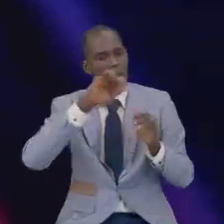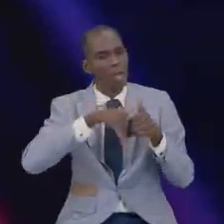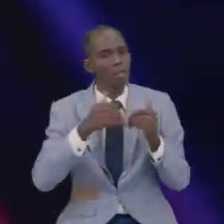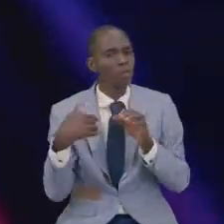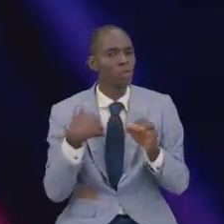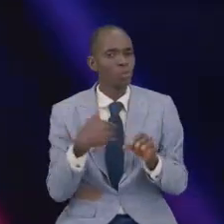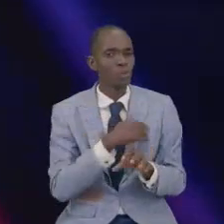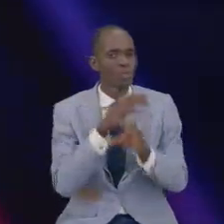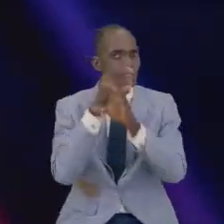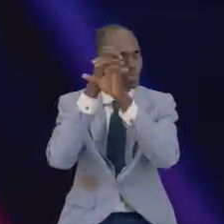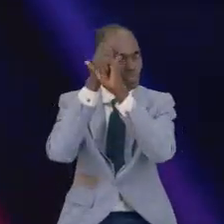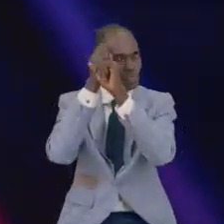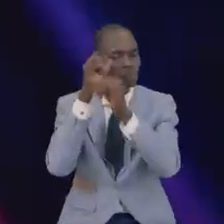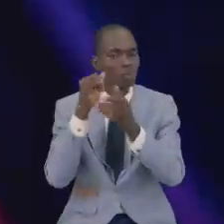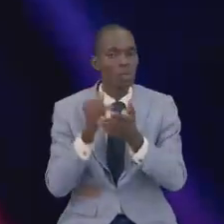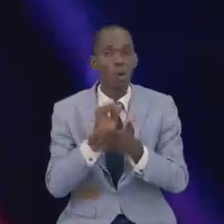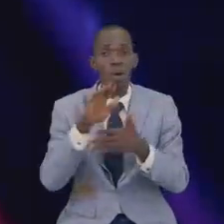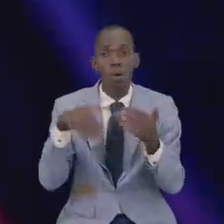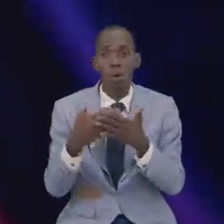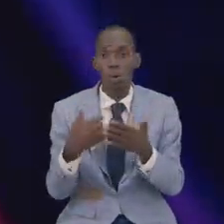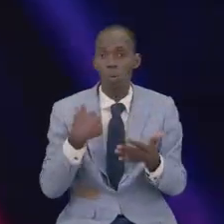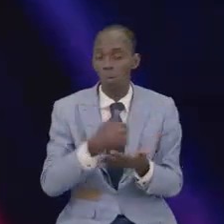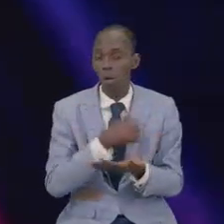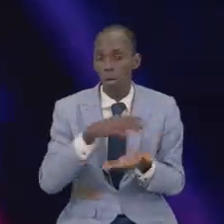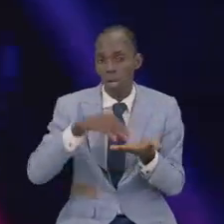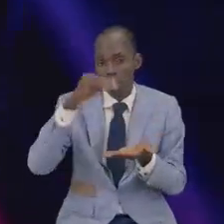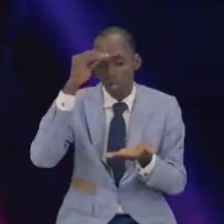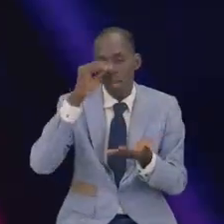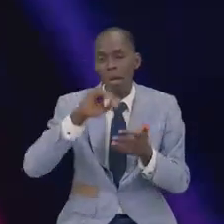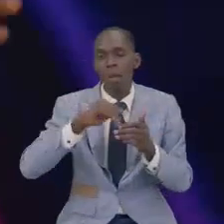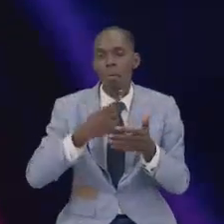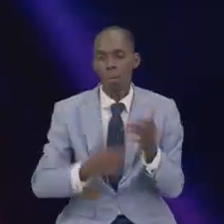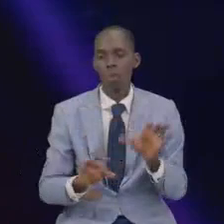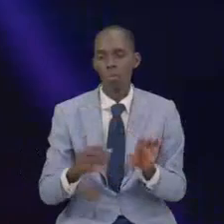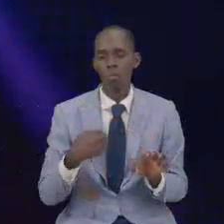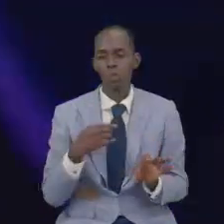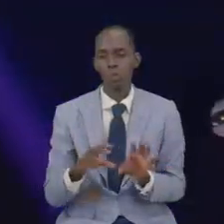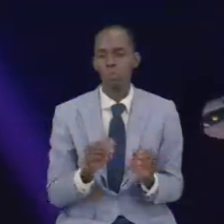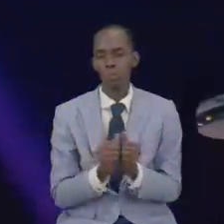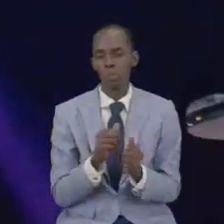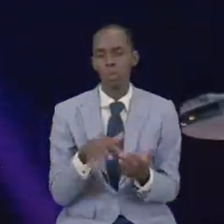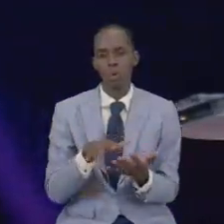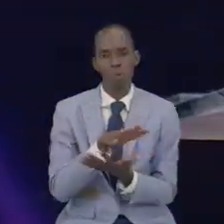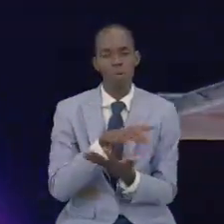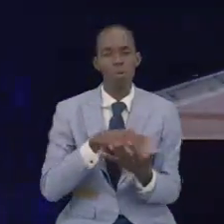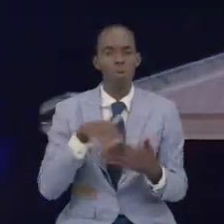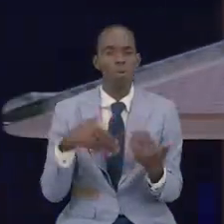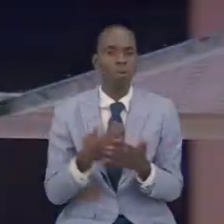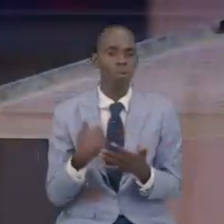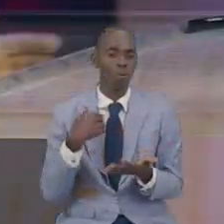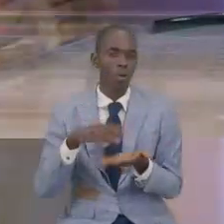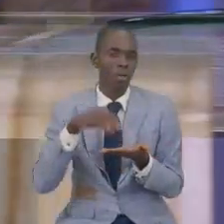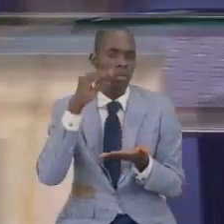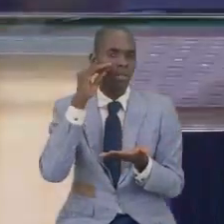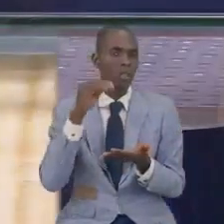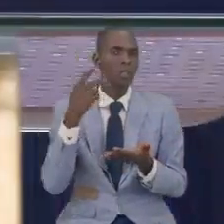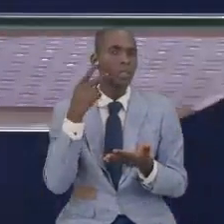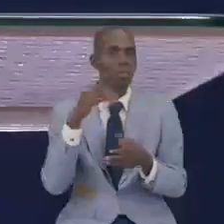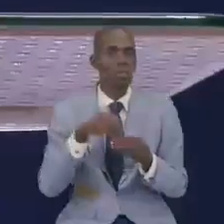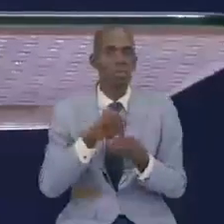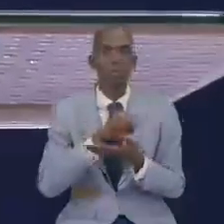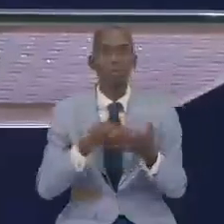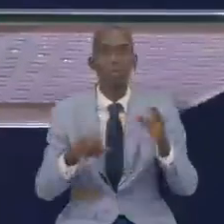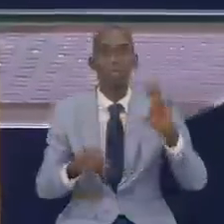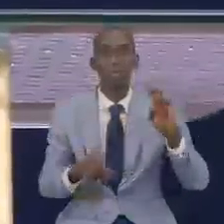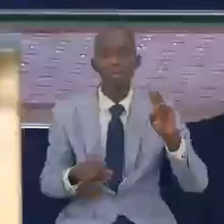them? All that were learned, how did we, what did we do with them? And so in verse 17, as for